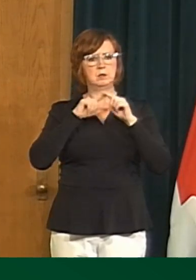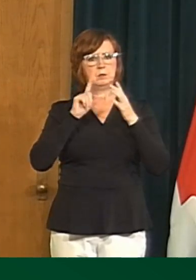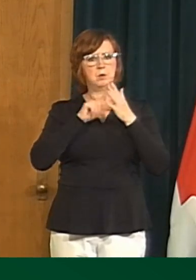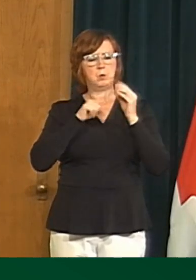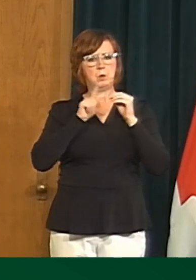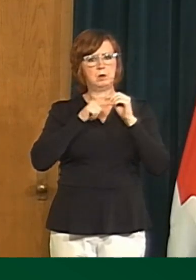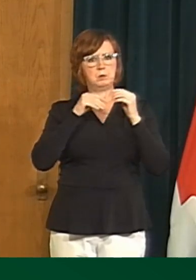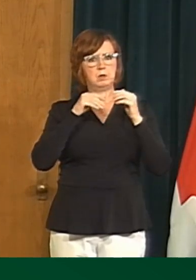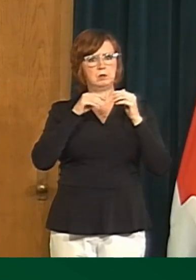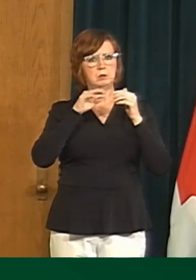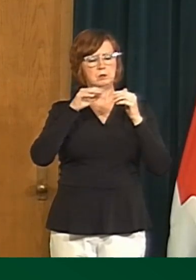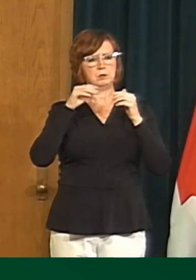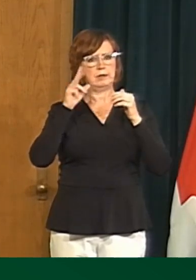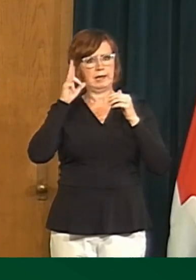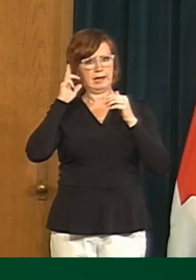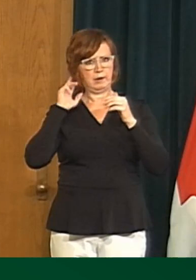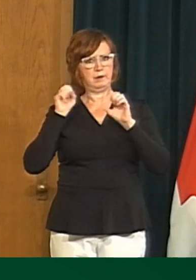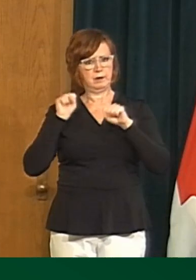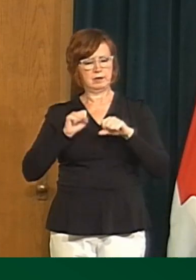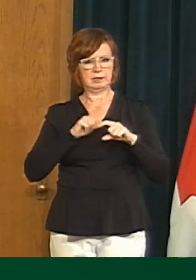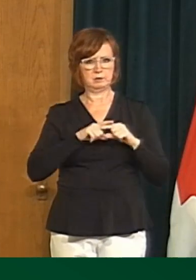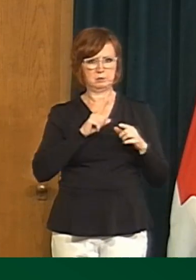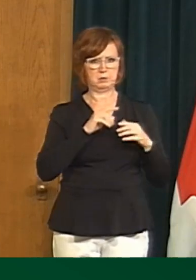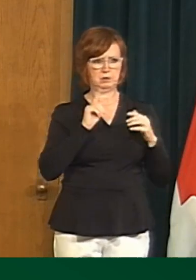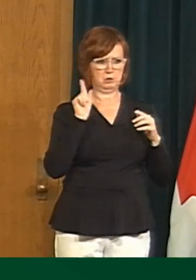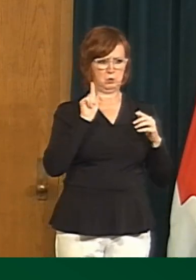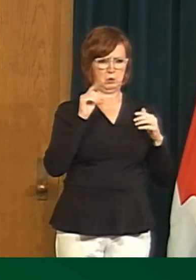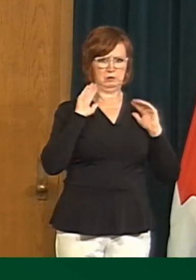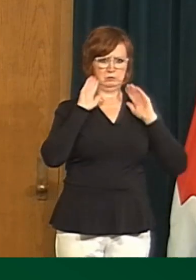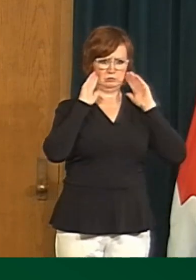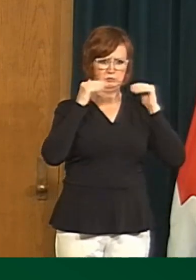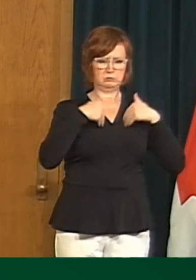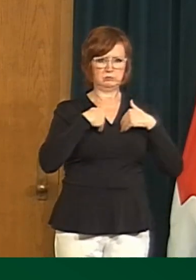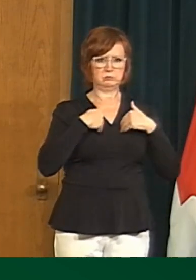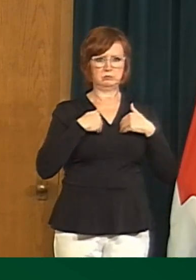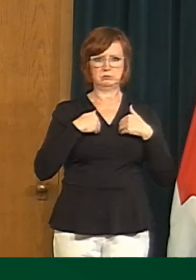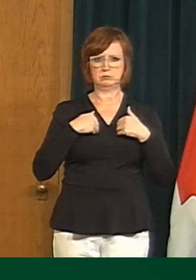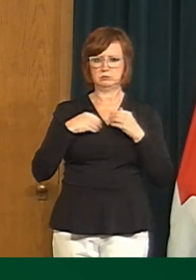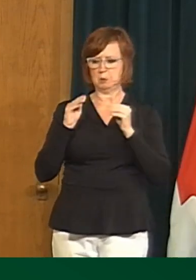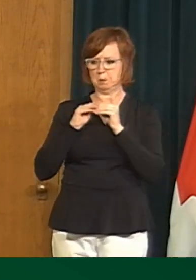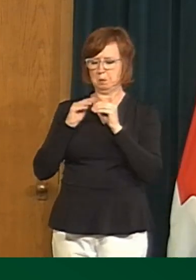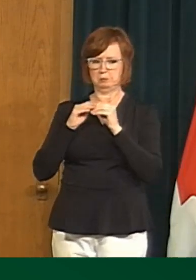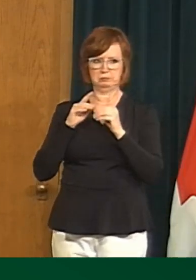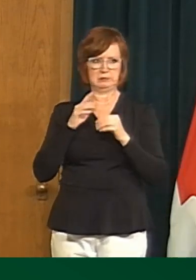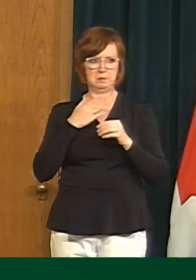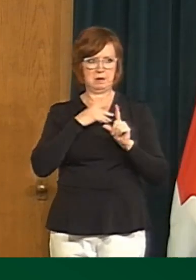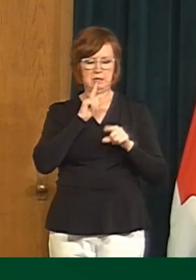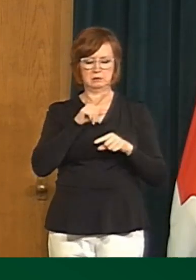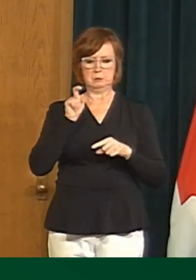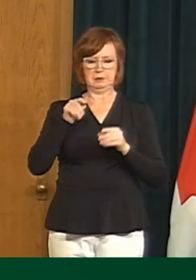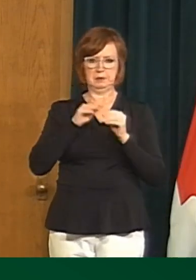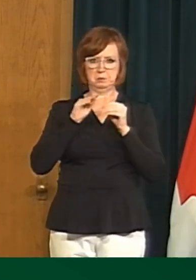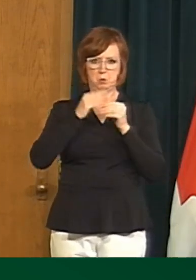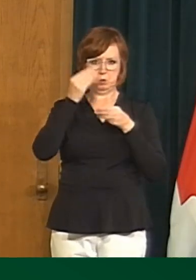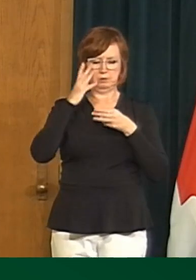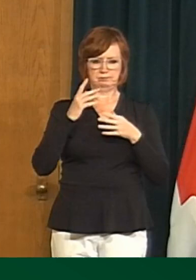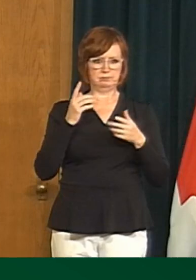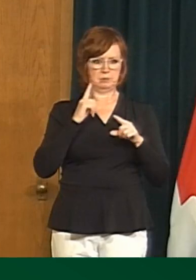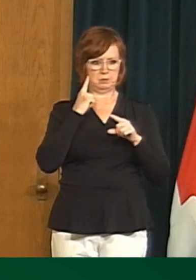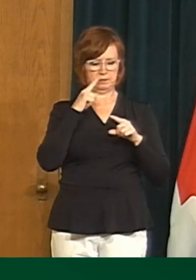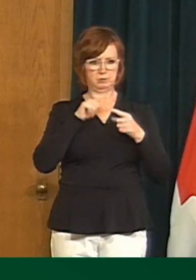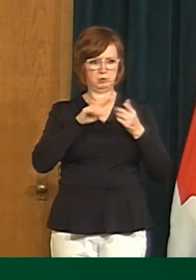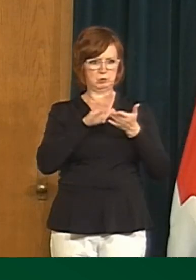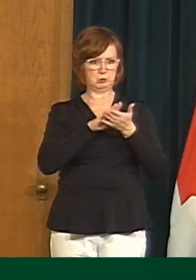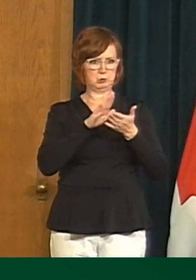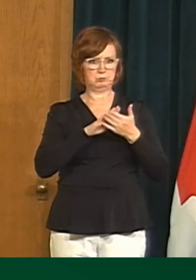autism? We can get some further details. Yeah, we'd have to get a little bit of further detail on that. I know From an education perspective,